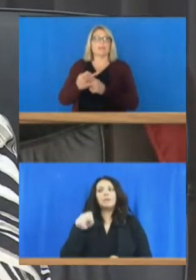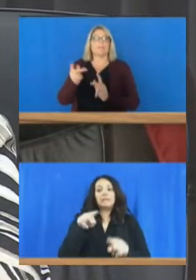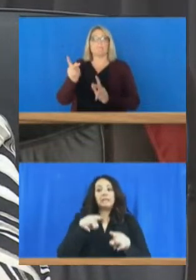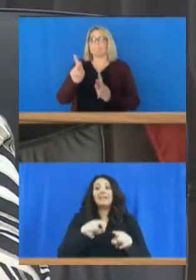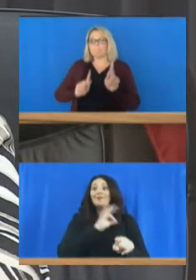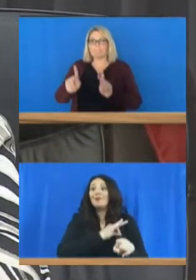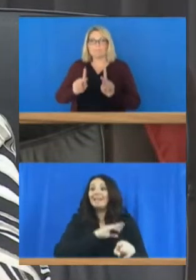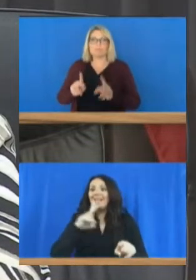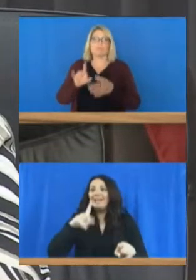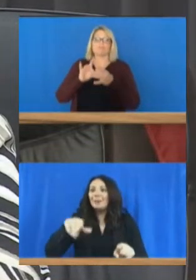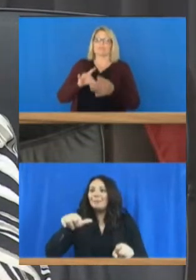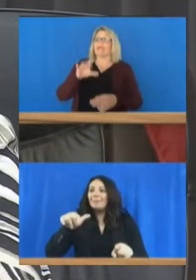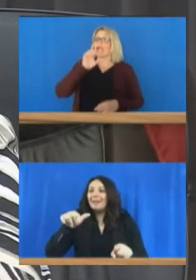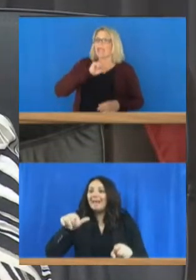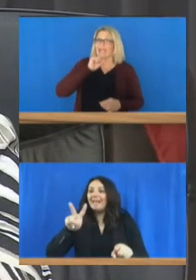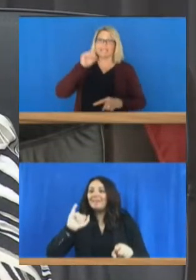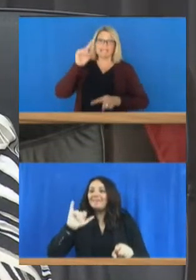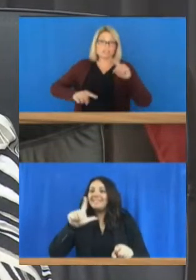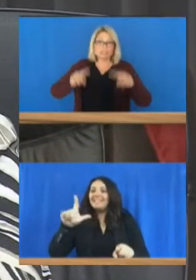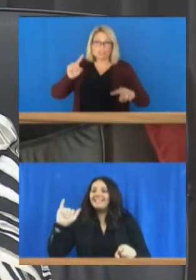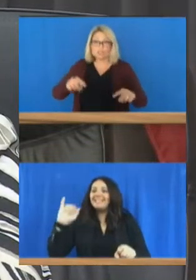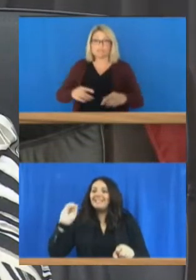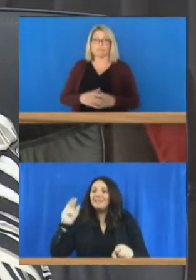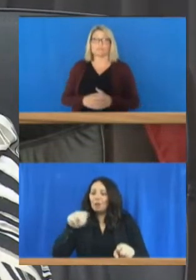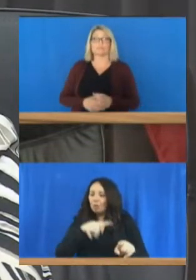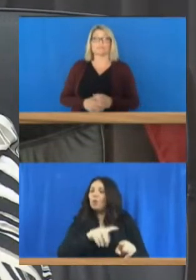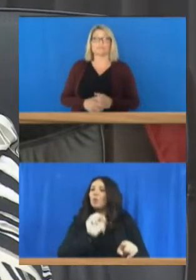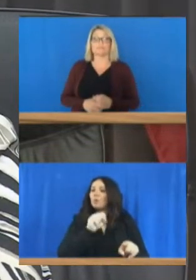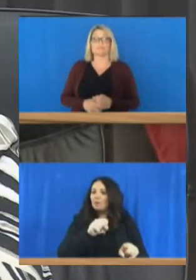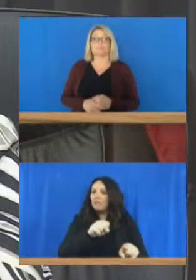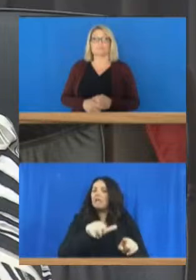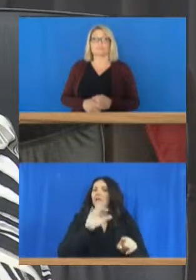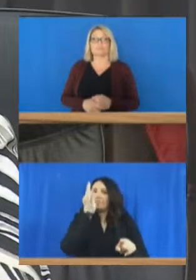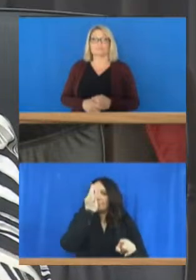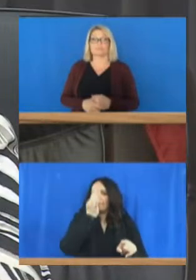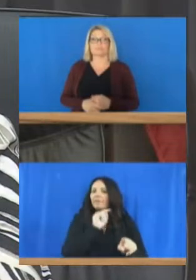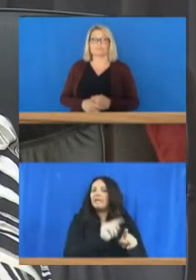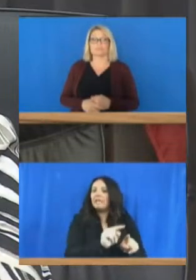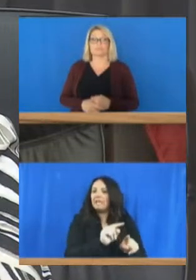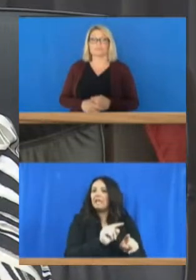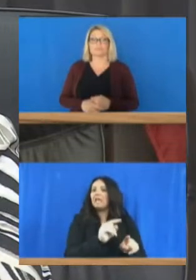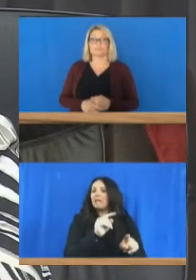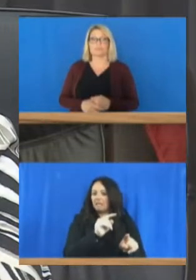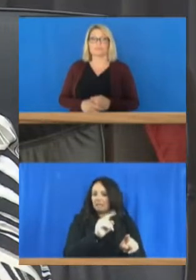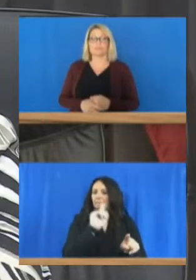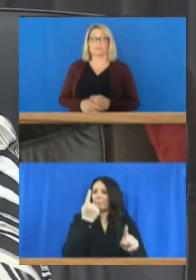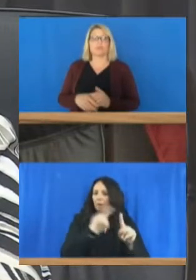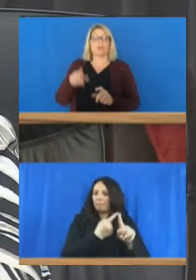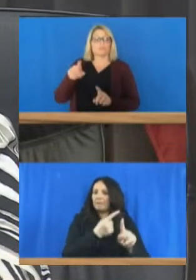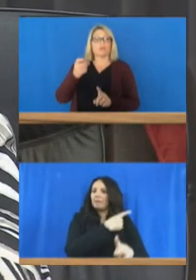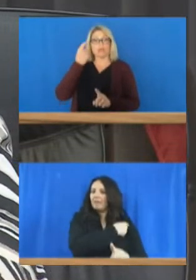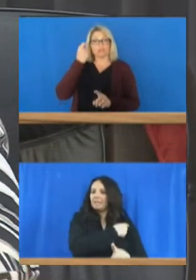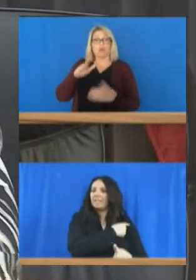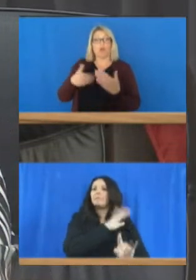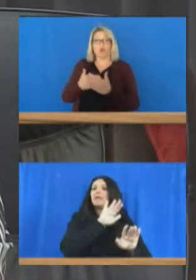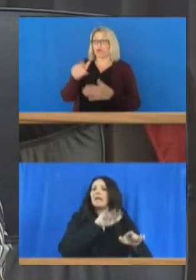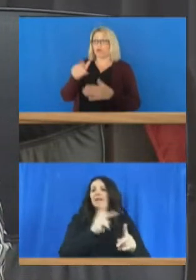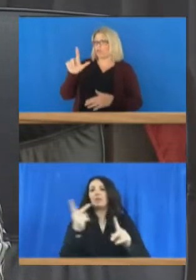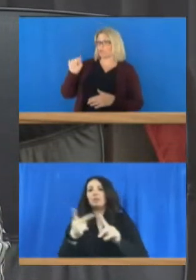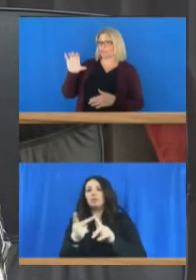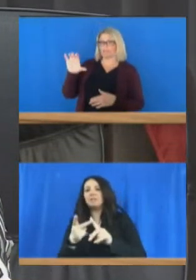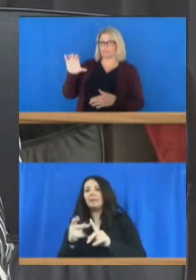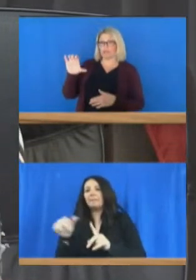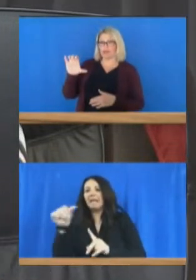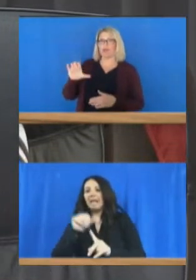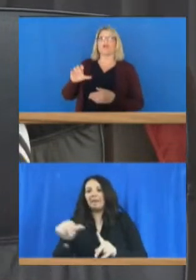again, these are some of the factors that can play into how outbreaks are going to go moving forward in the future. So the